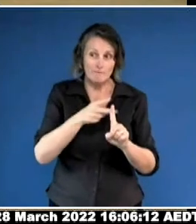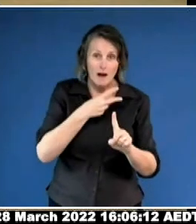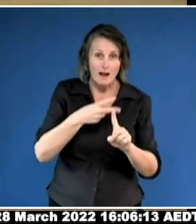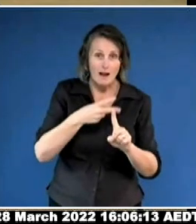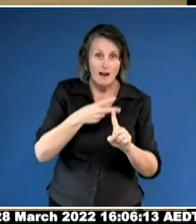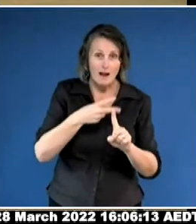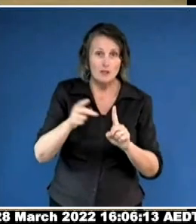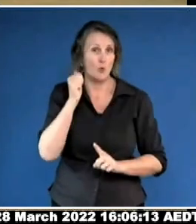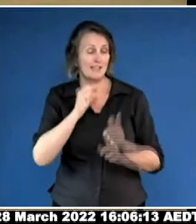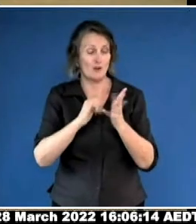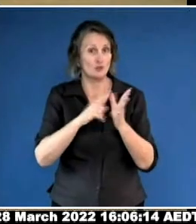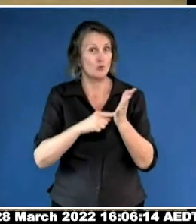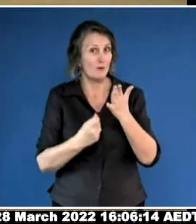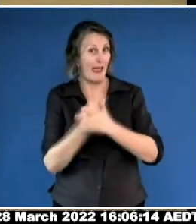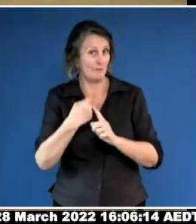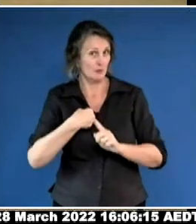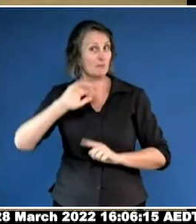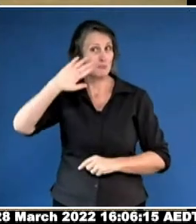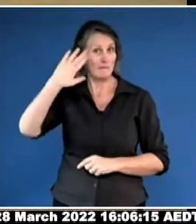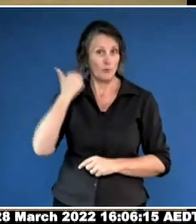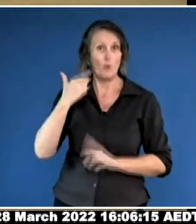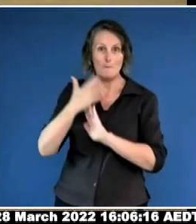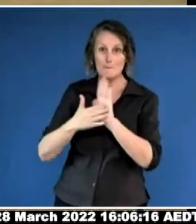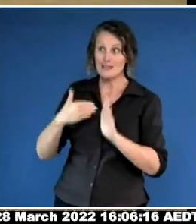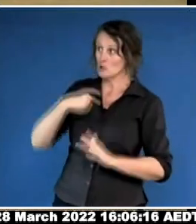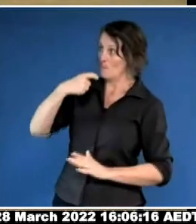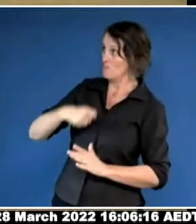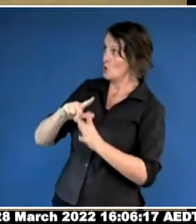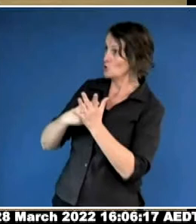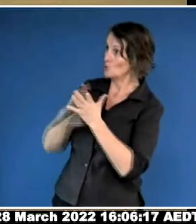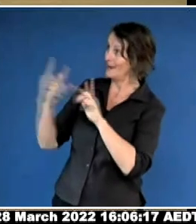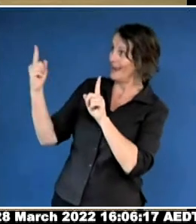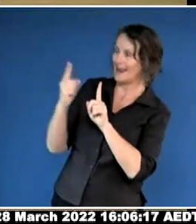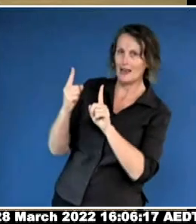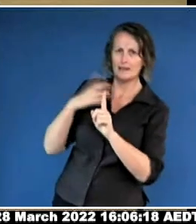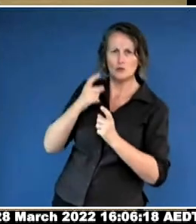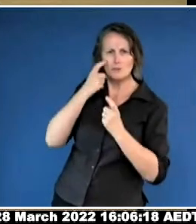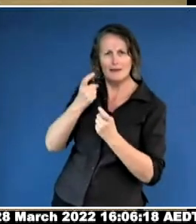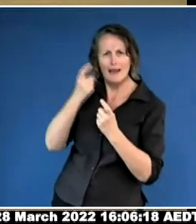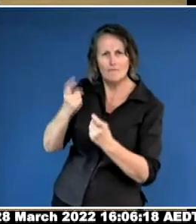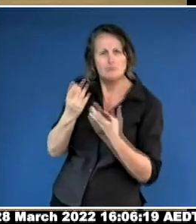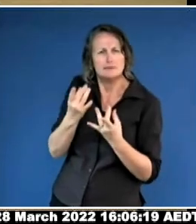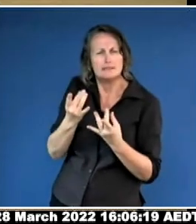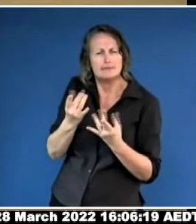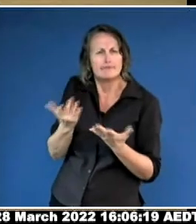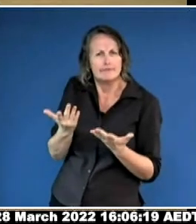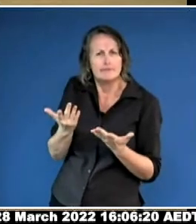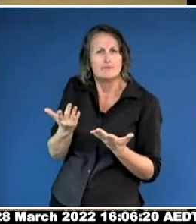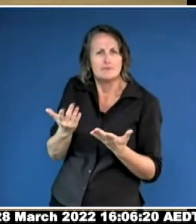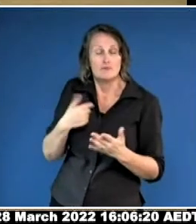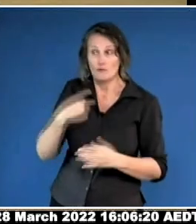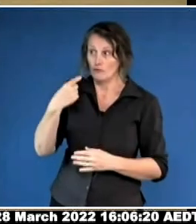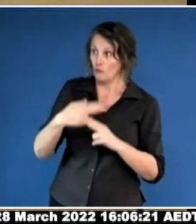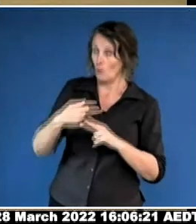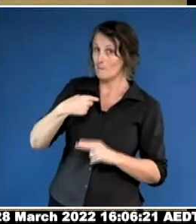my personal care and domestic assistance is undertaken in my personal and private space. For me, I have found it